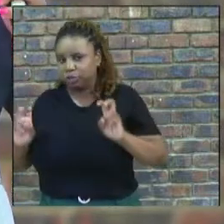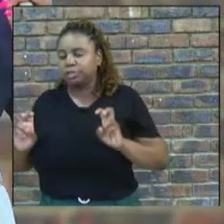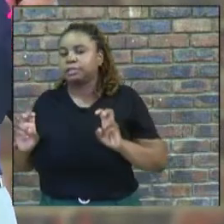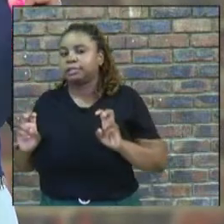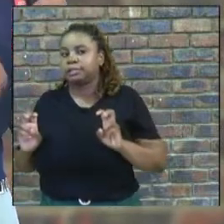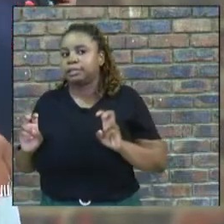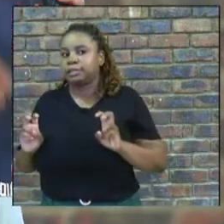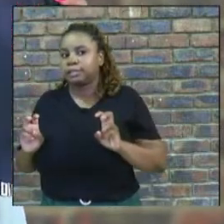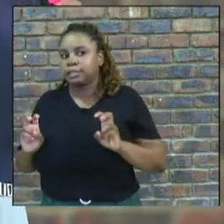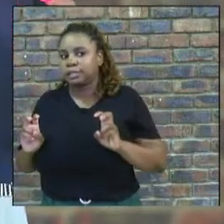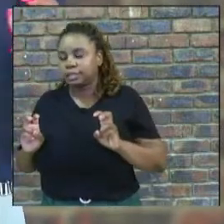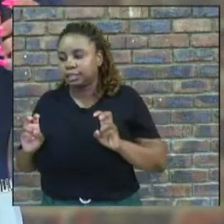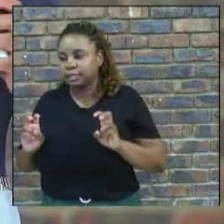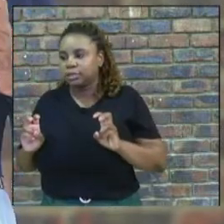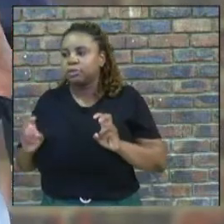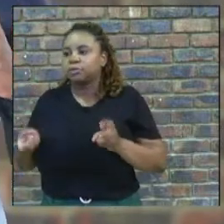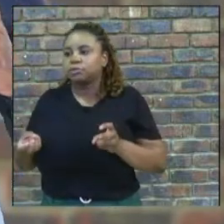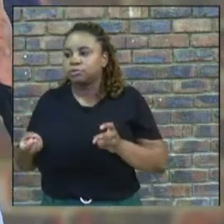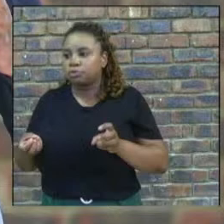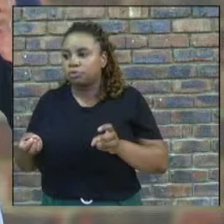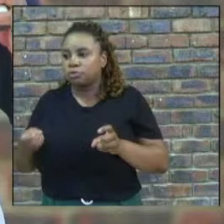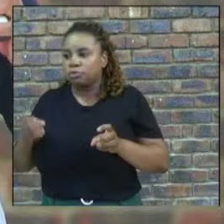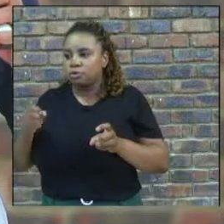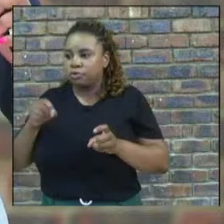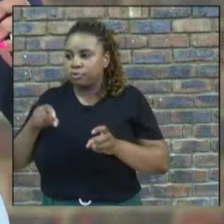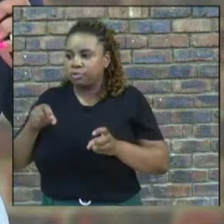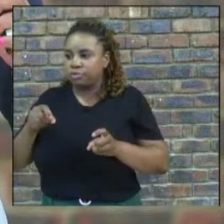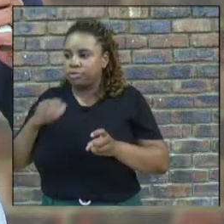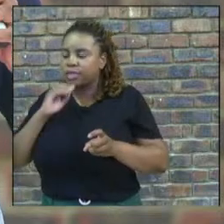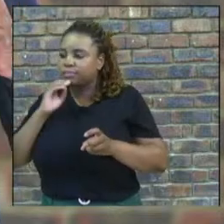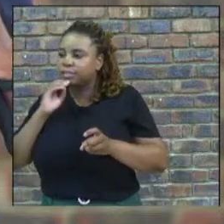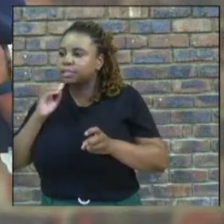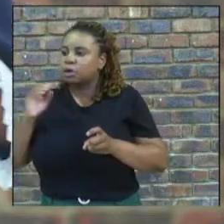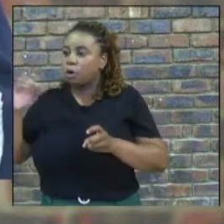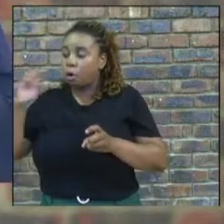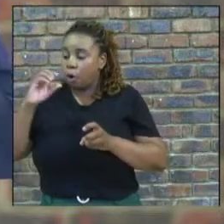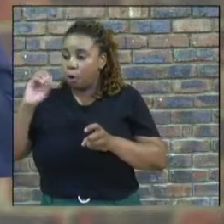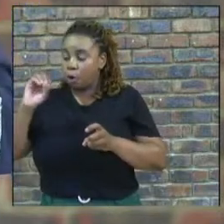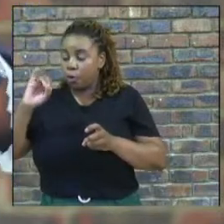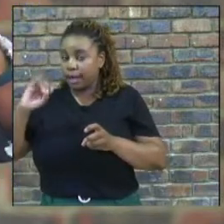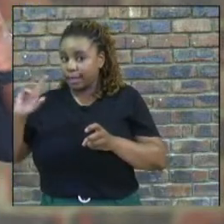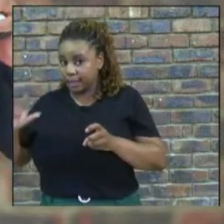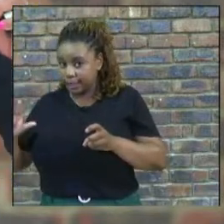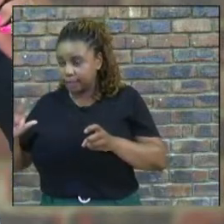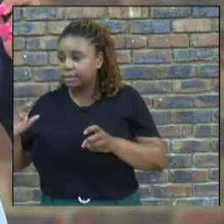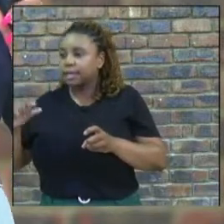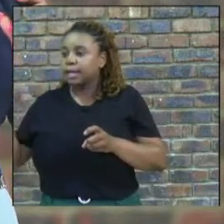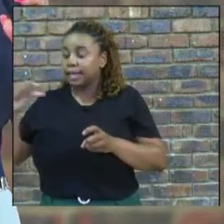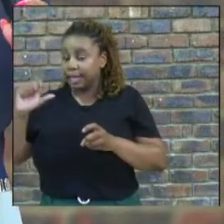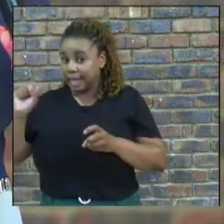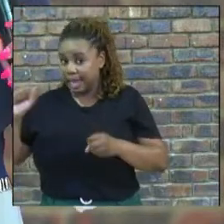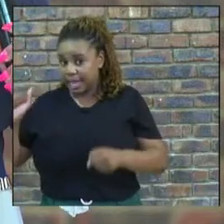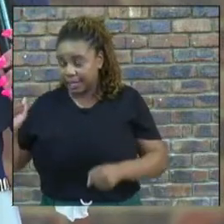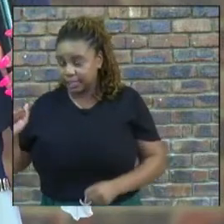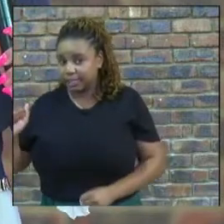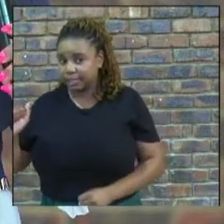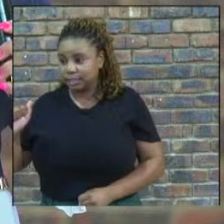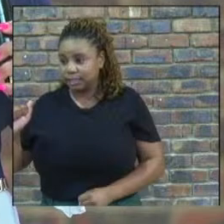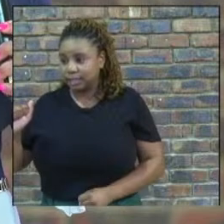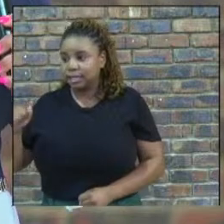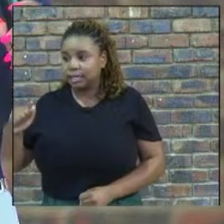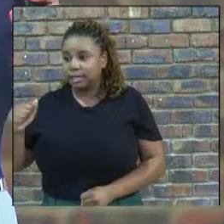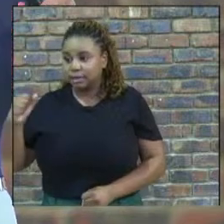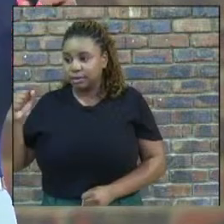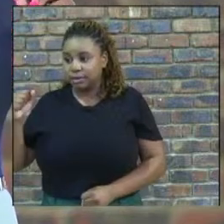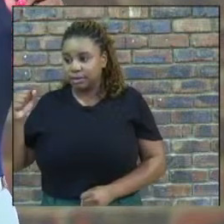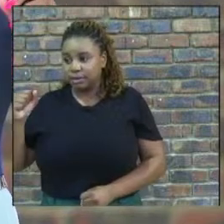So re bitsa oil and gas, but the gas e re buang ka yona ga se gas e la ya lona ela e le berekisang ko